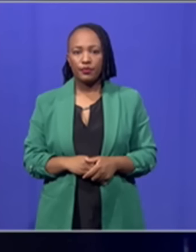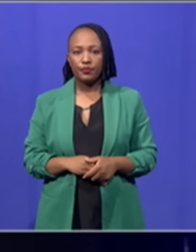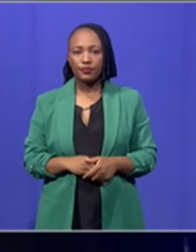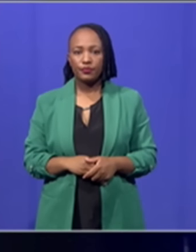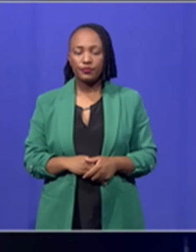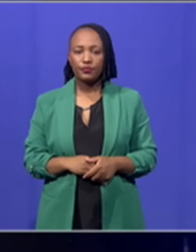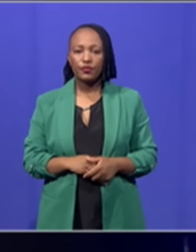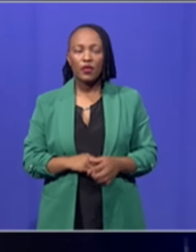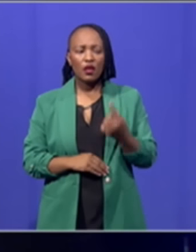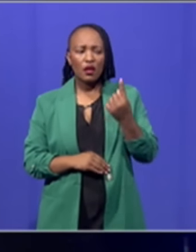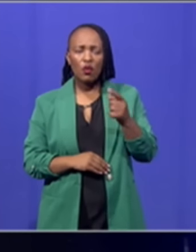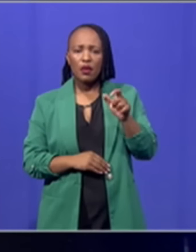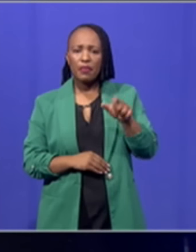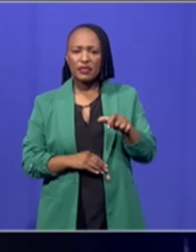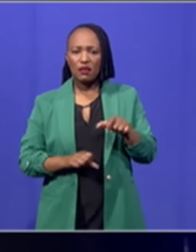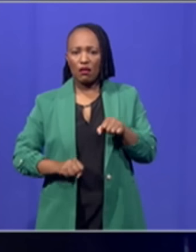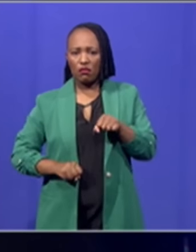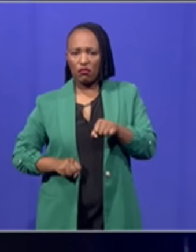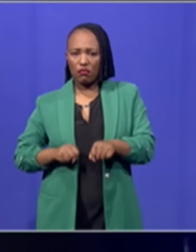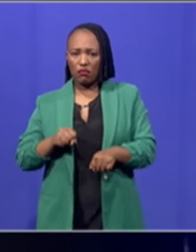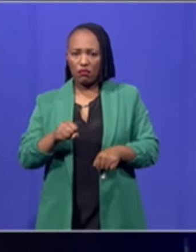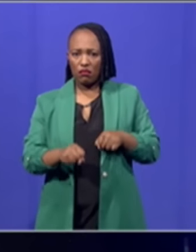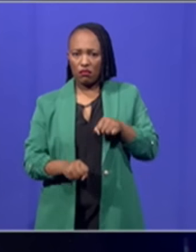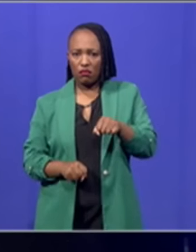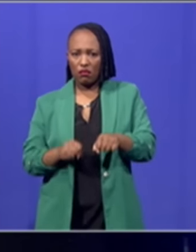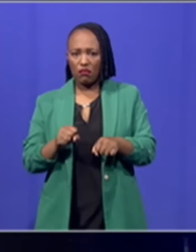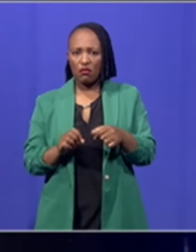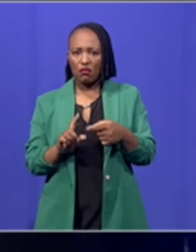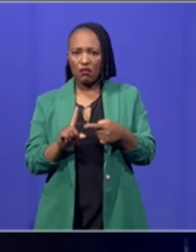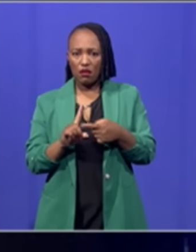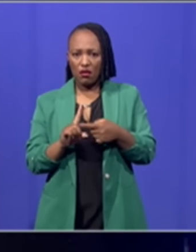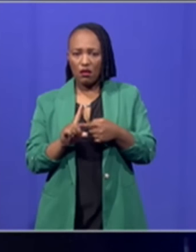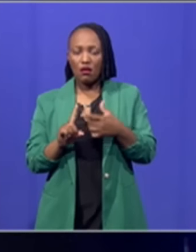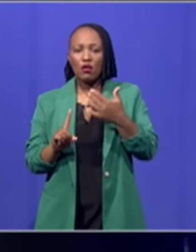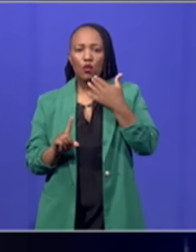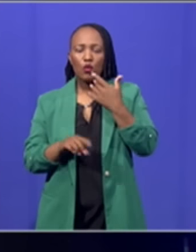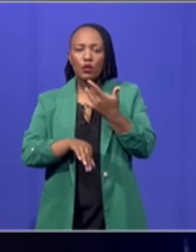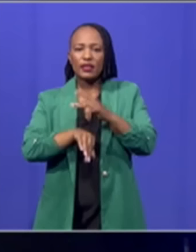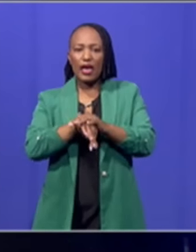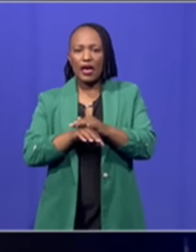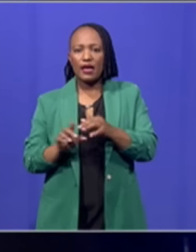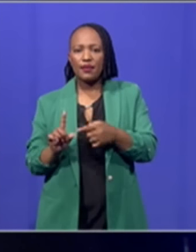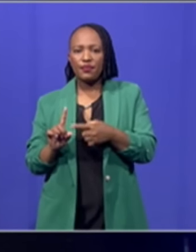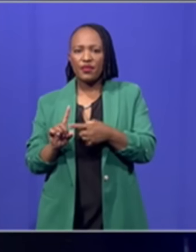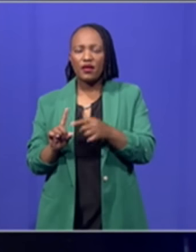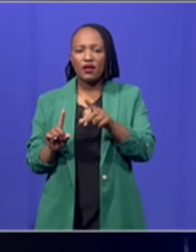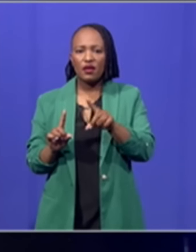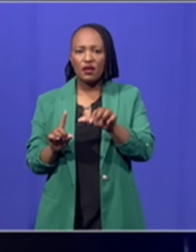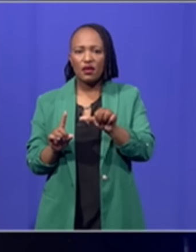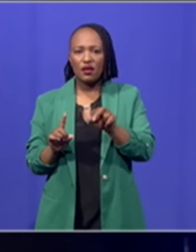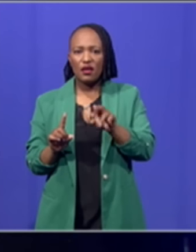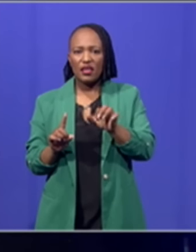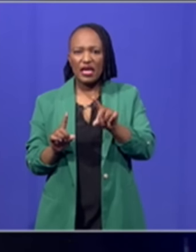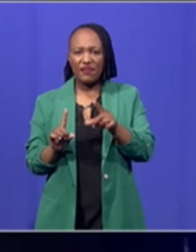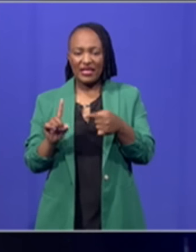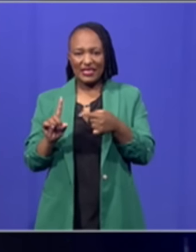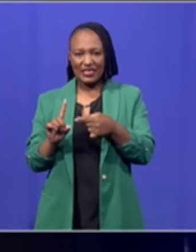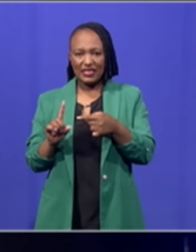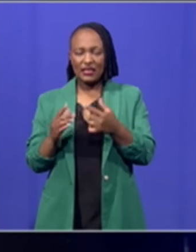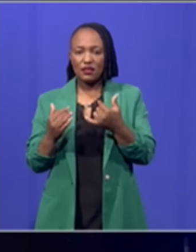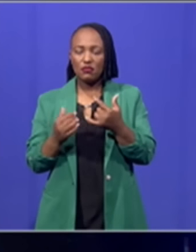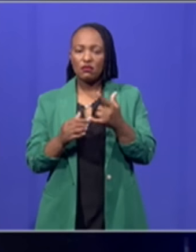Mopagami wa baesekele gape le motlhankedi wa tsa pabalesego yo tlhokafetseng David Sejobe o tlhotse a bolokilwe